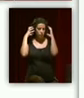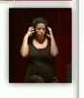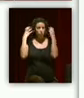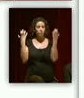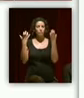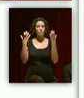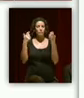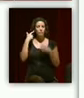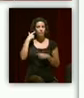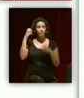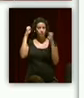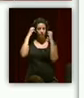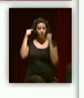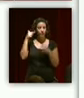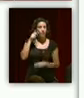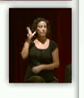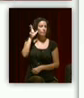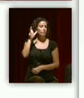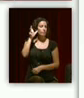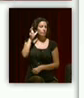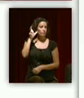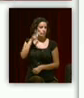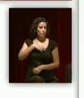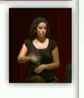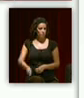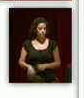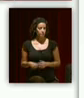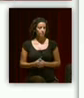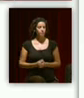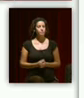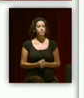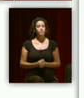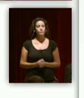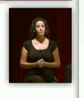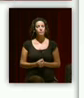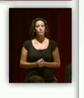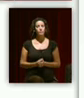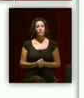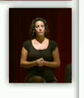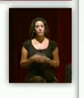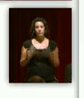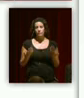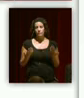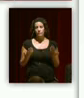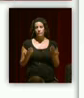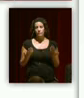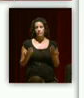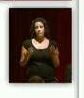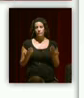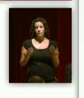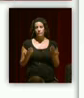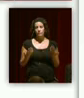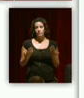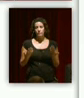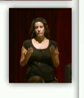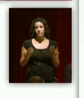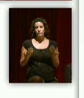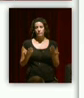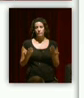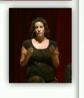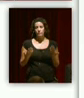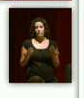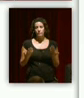of headsets that he will use, and through that channel they will receive the audio description.